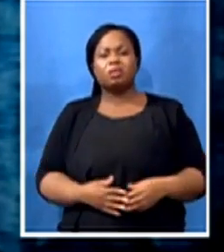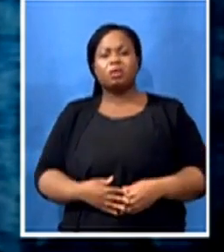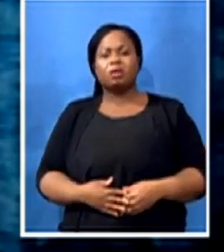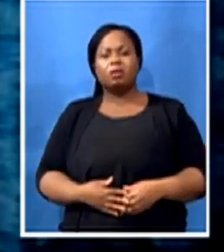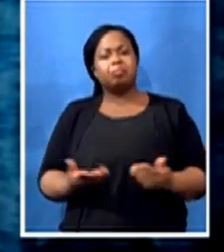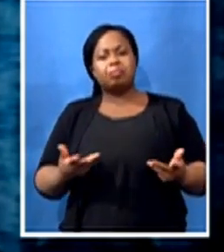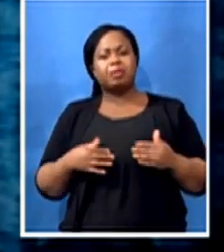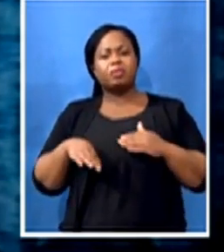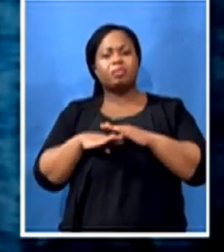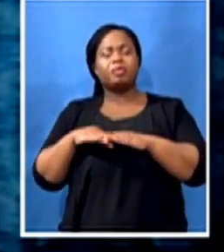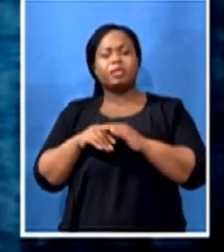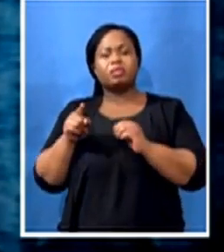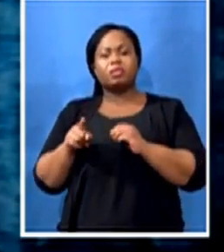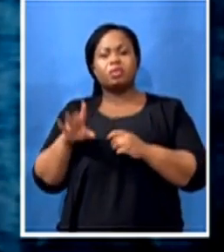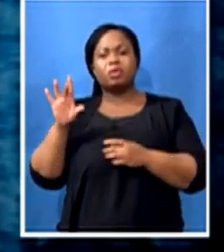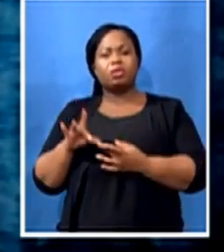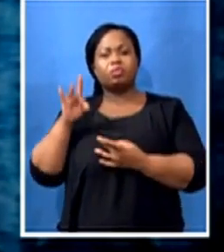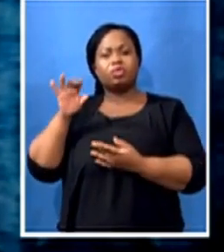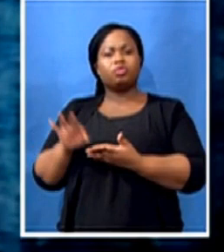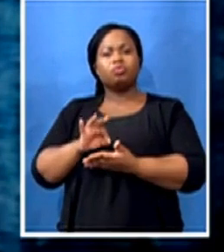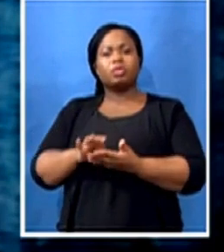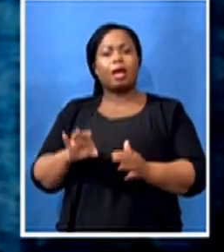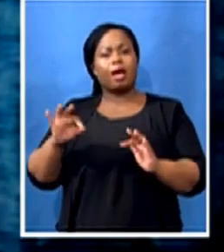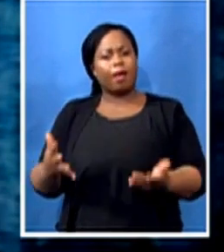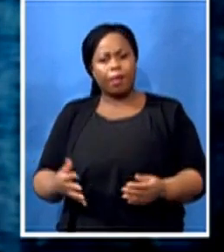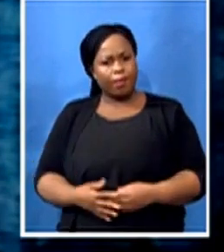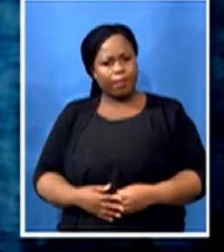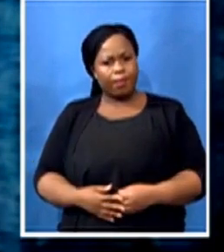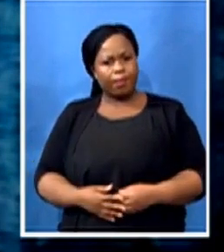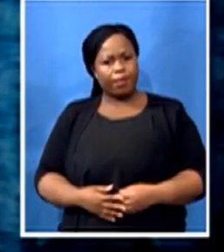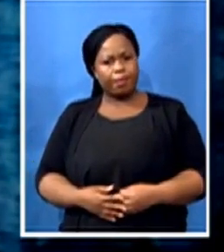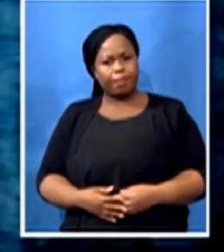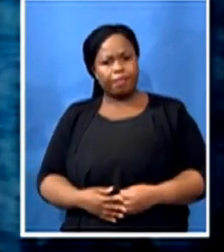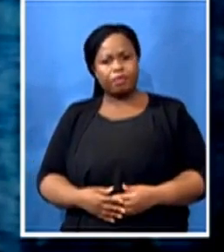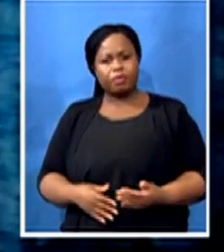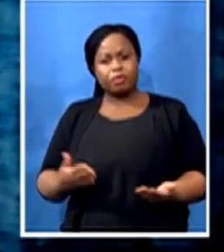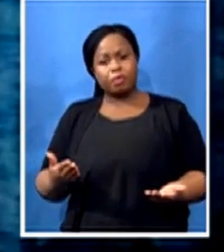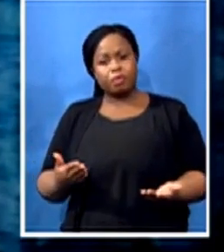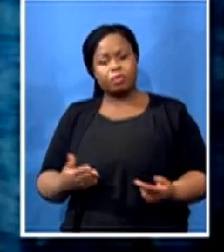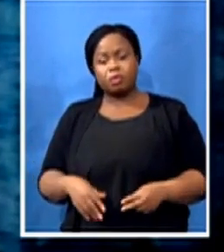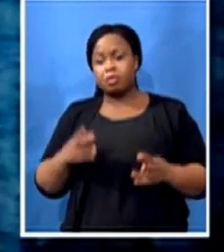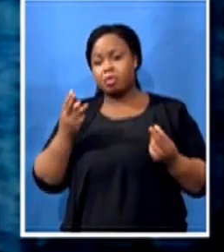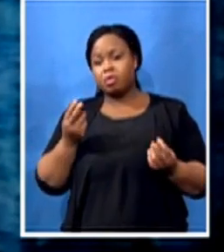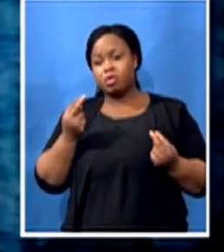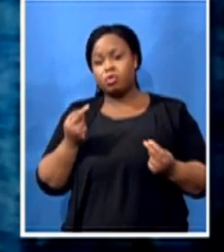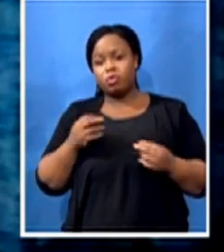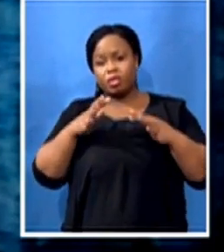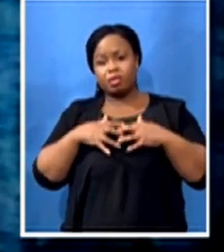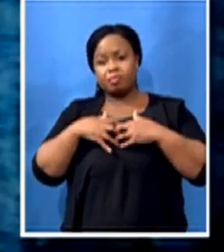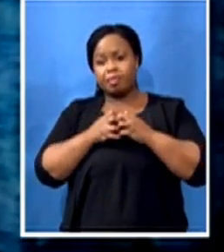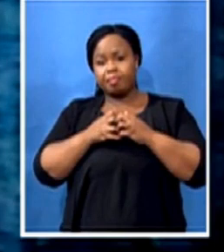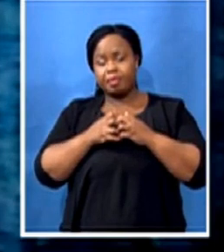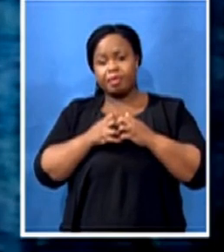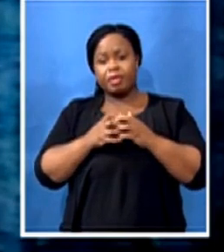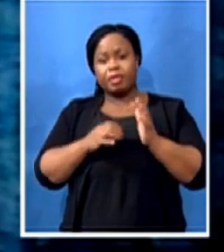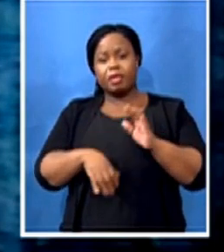Yeah. Will there be, therefore, new constituencies established right across the country that